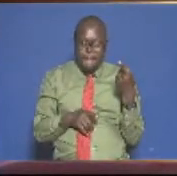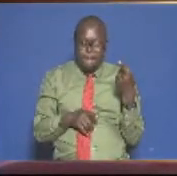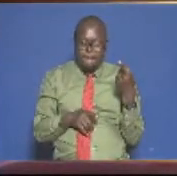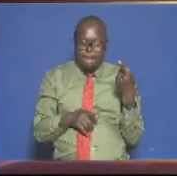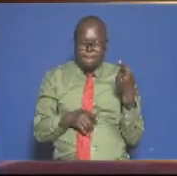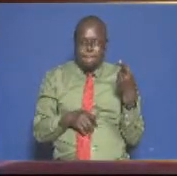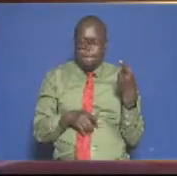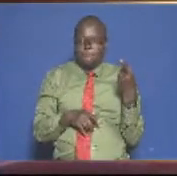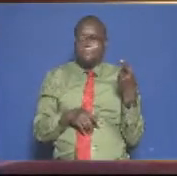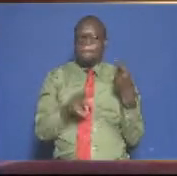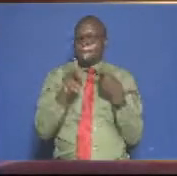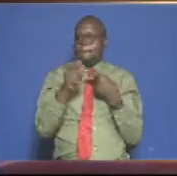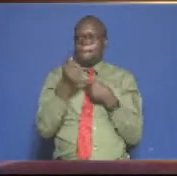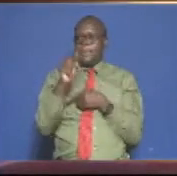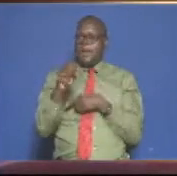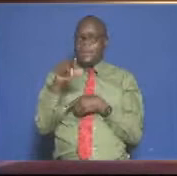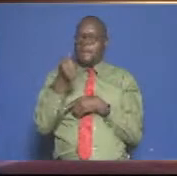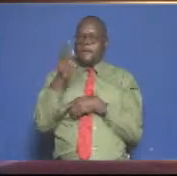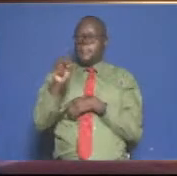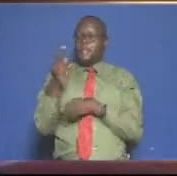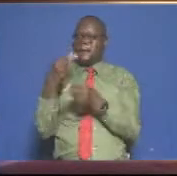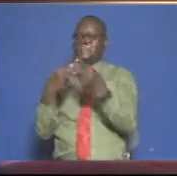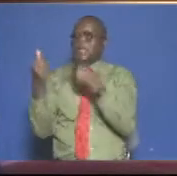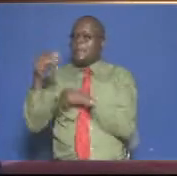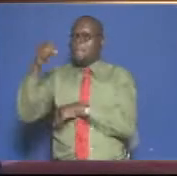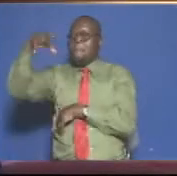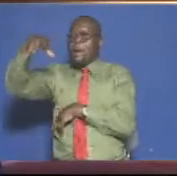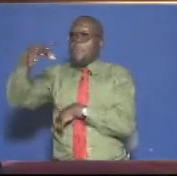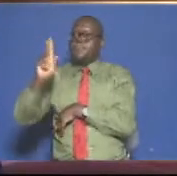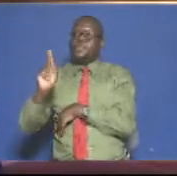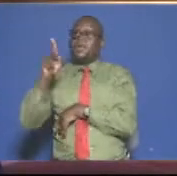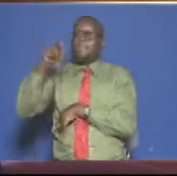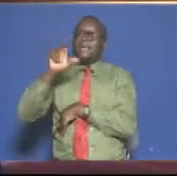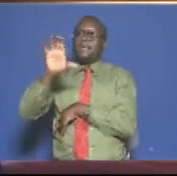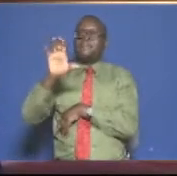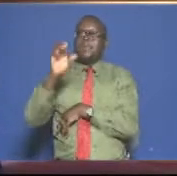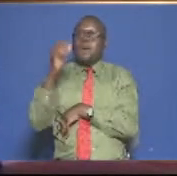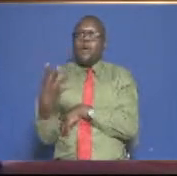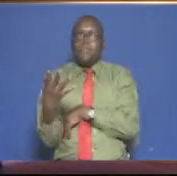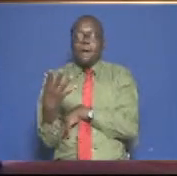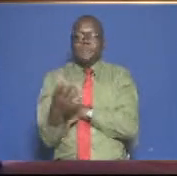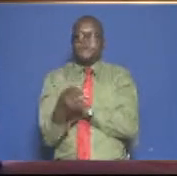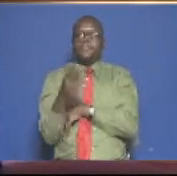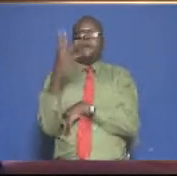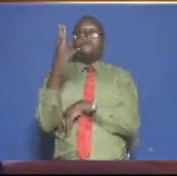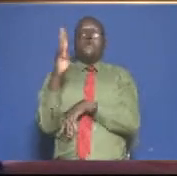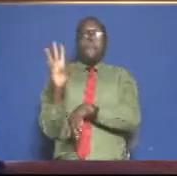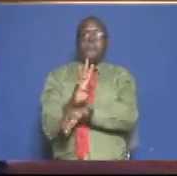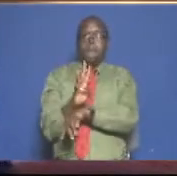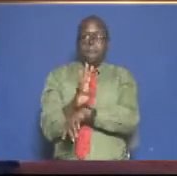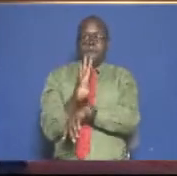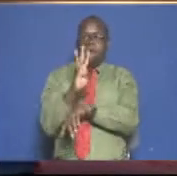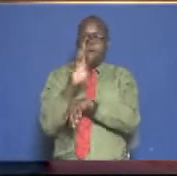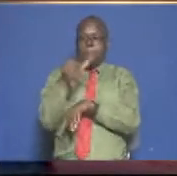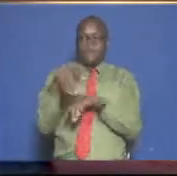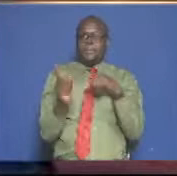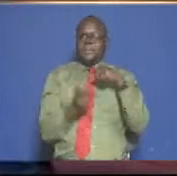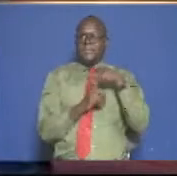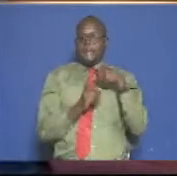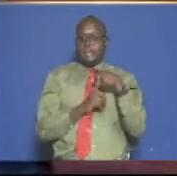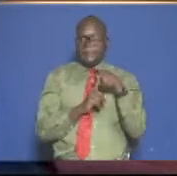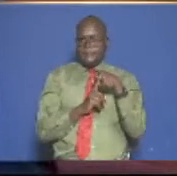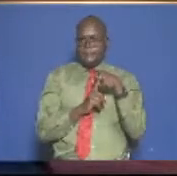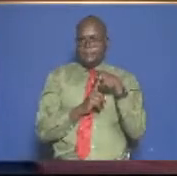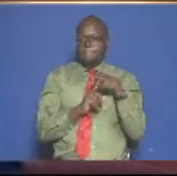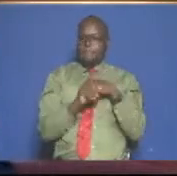Mr. Speaker, KenGen sells to KPLC at 4.6 of a cent per